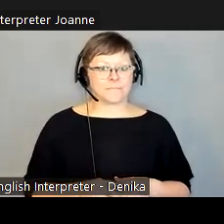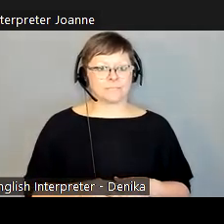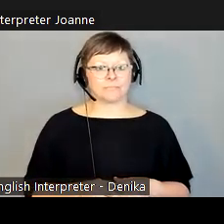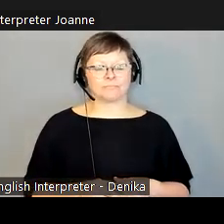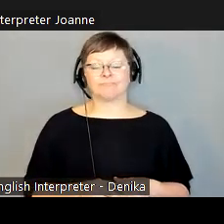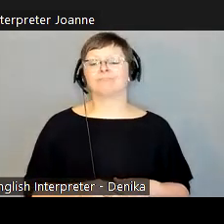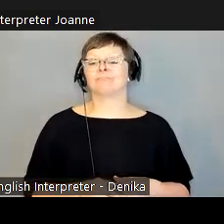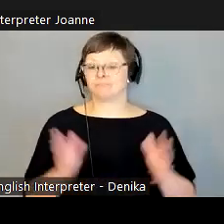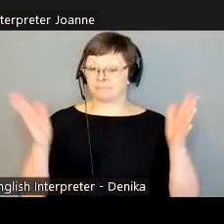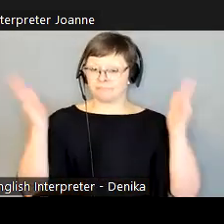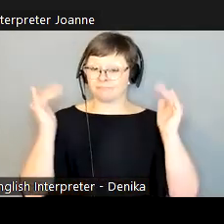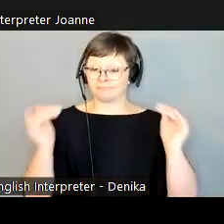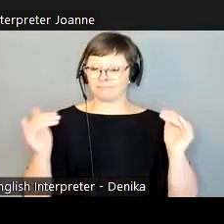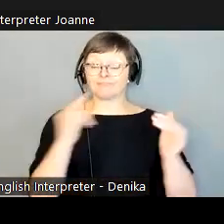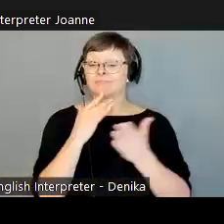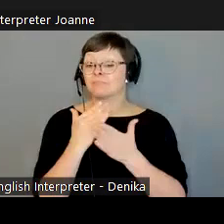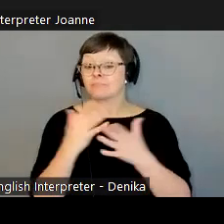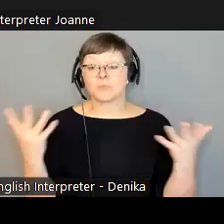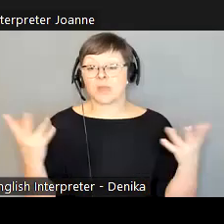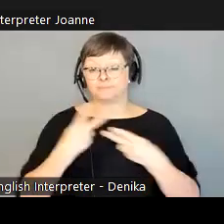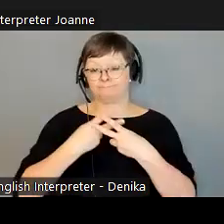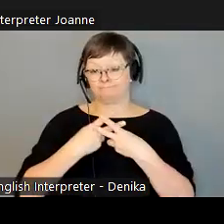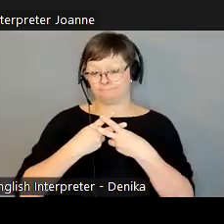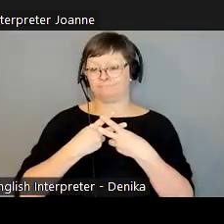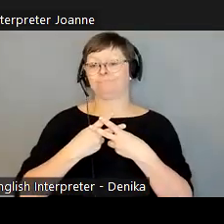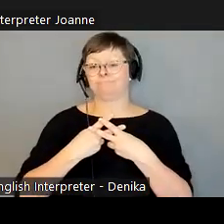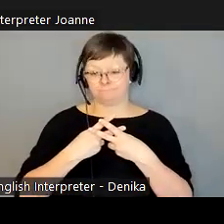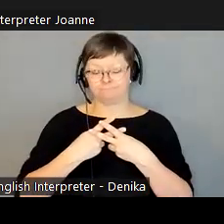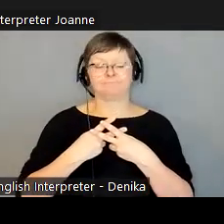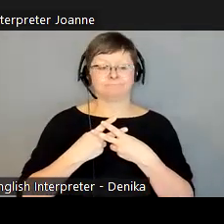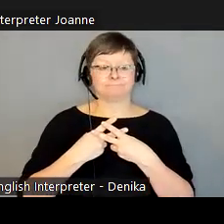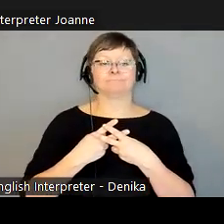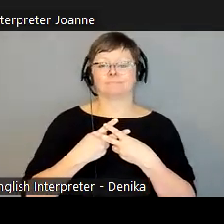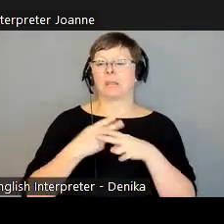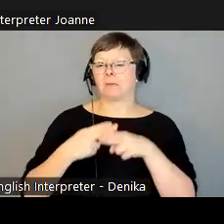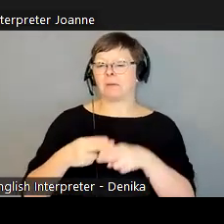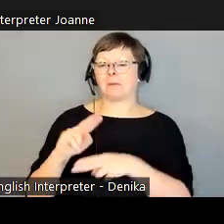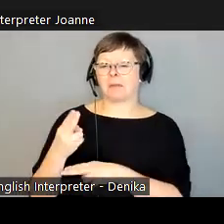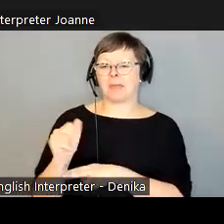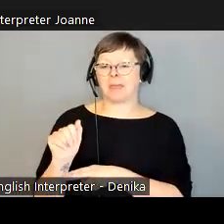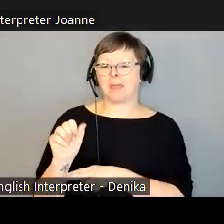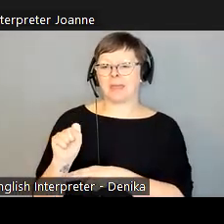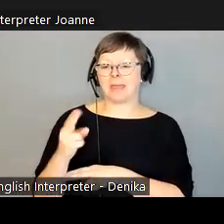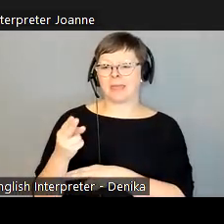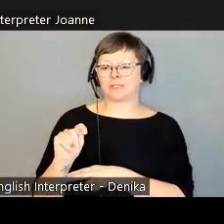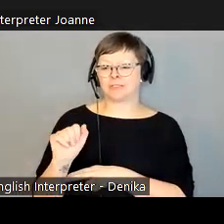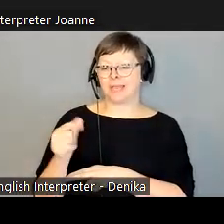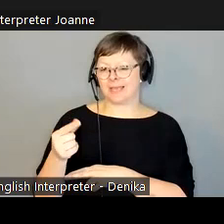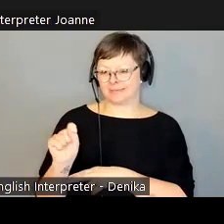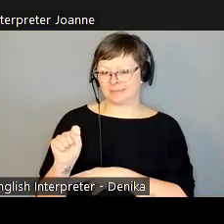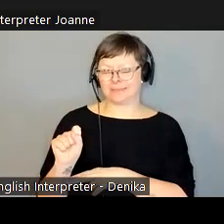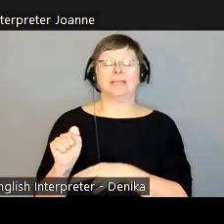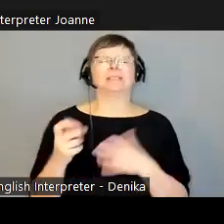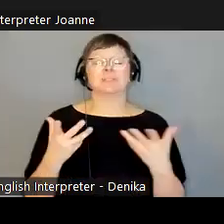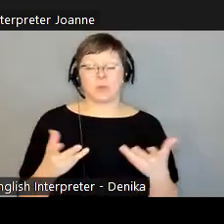The next point I want to talk about is hashtags. And I've heard a lot of conflicting advice about hashtags, so I'm just